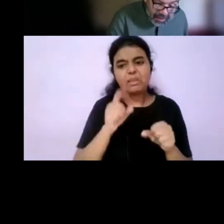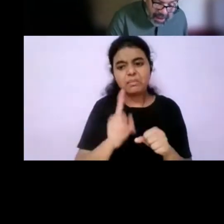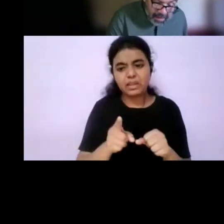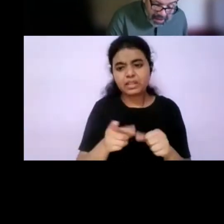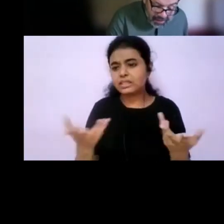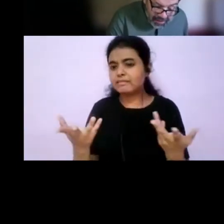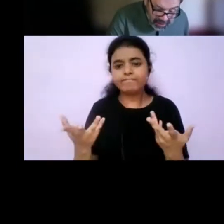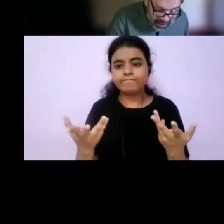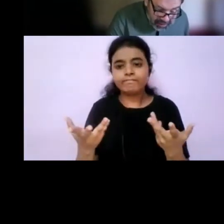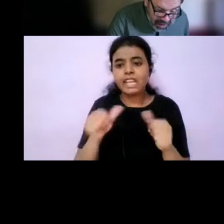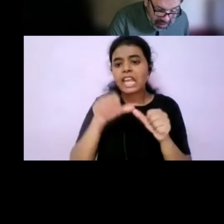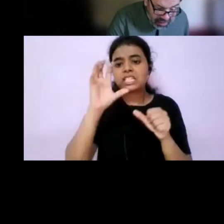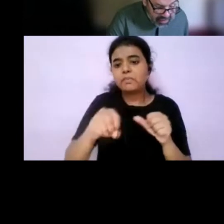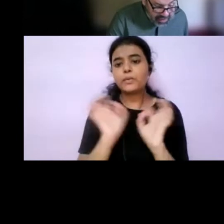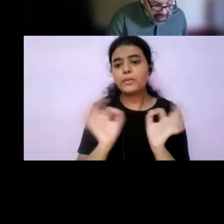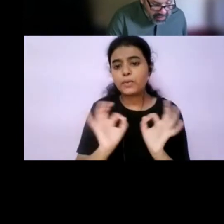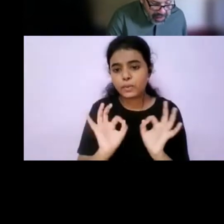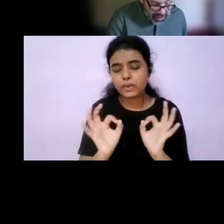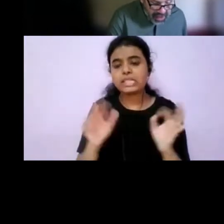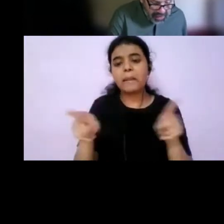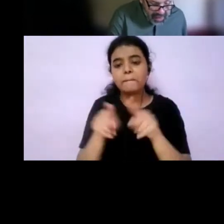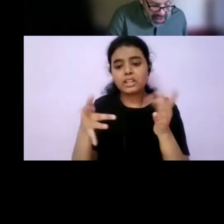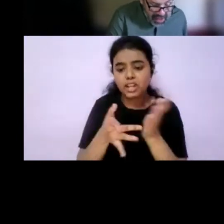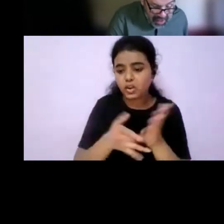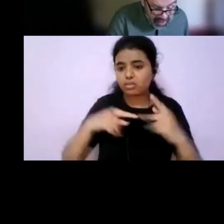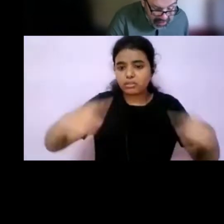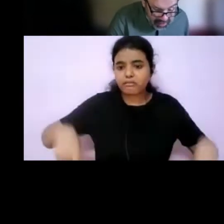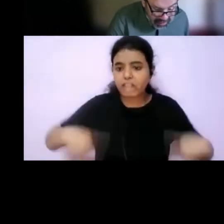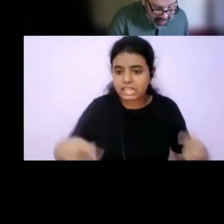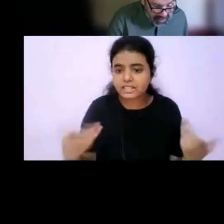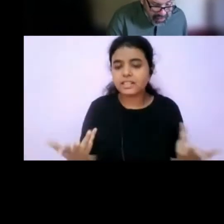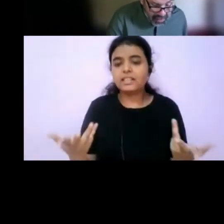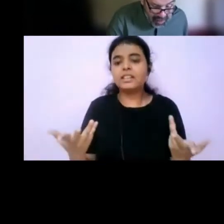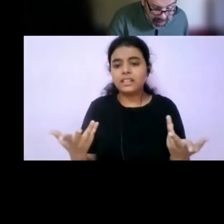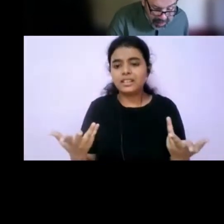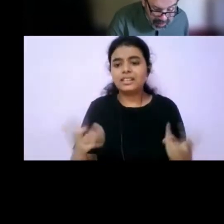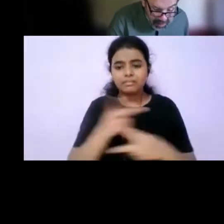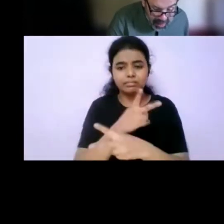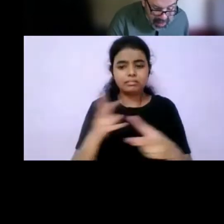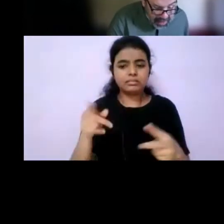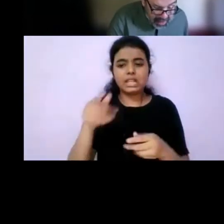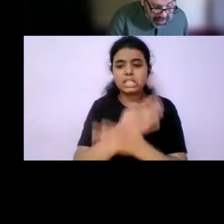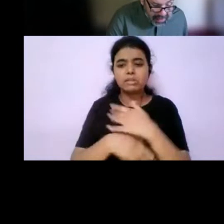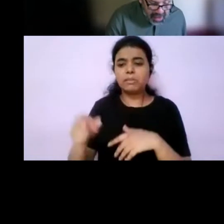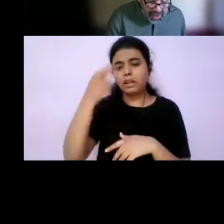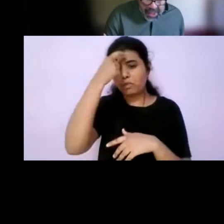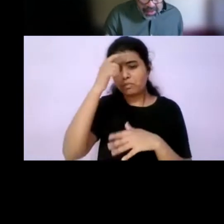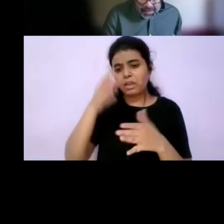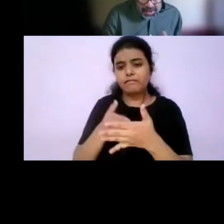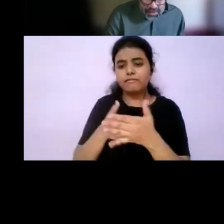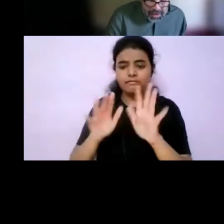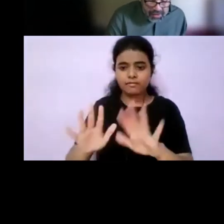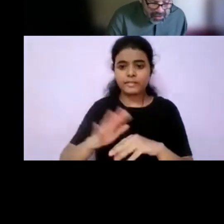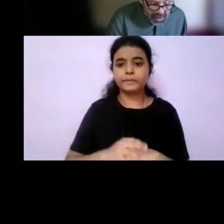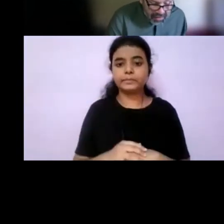poor availability of assistive technologies such as wheelchairs, and this disadvantages disabled people. There is, and as